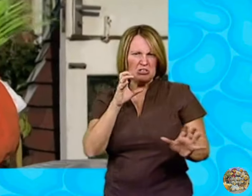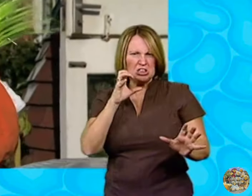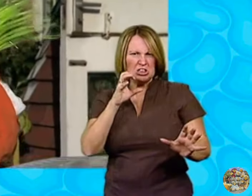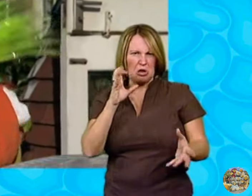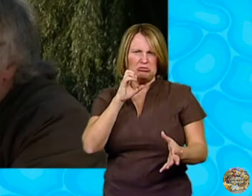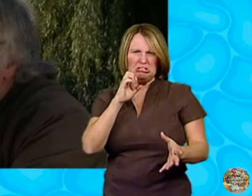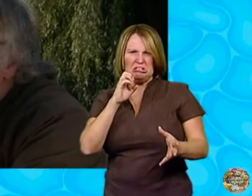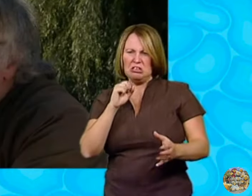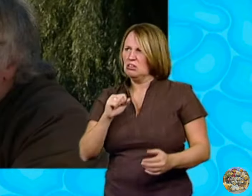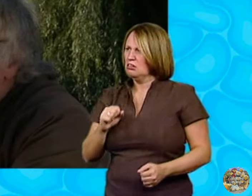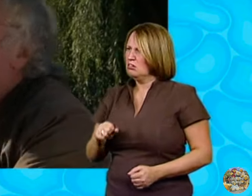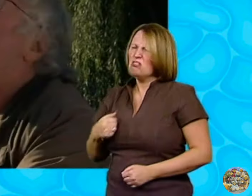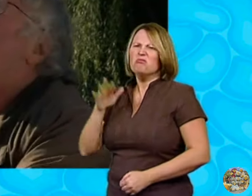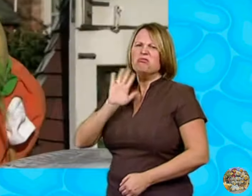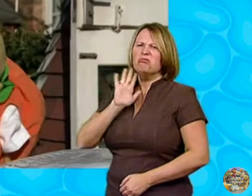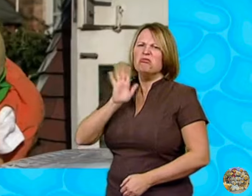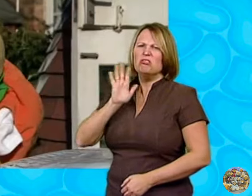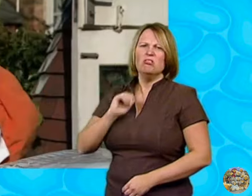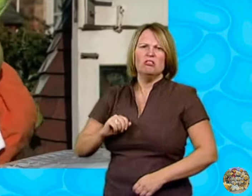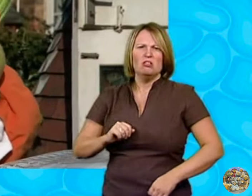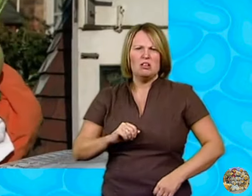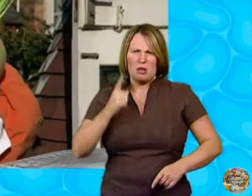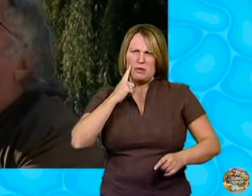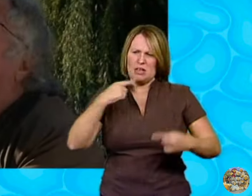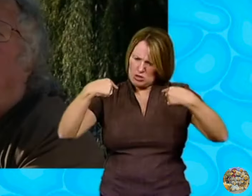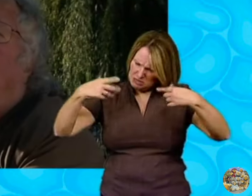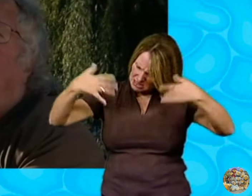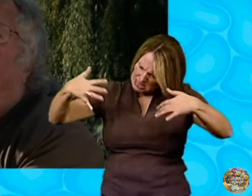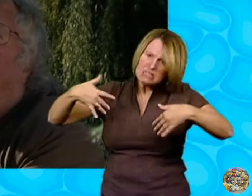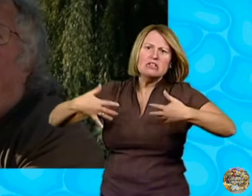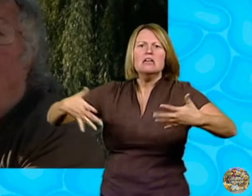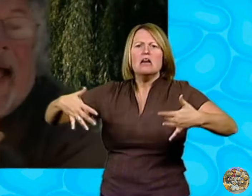orange. No, OK, wait a minute. Look at me. Let me see. Halloween ad,